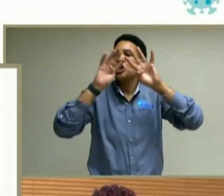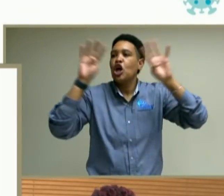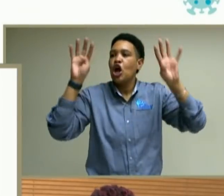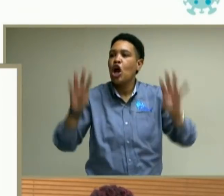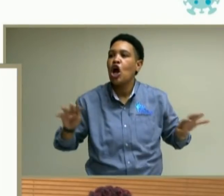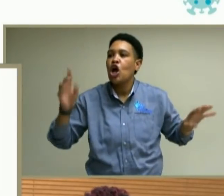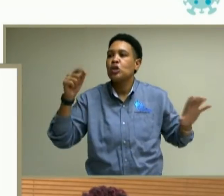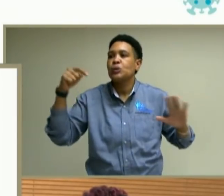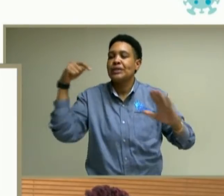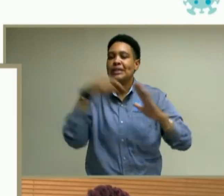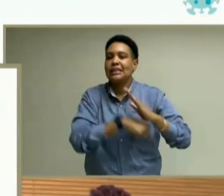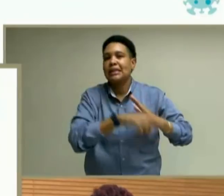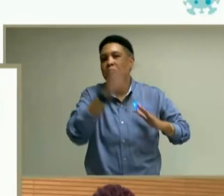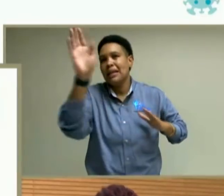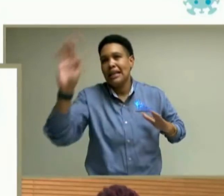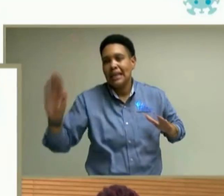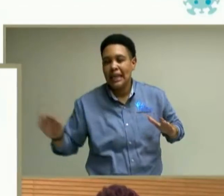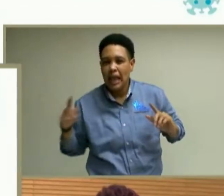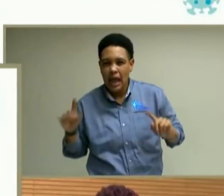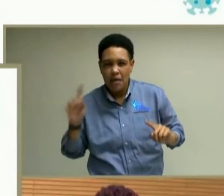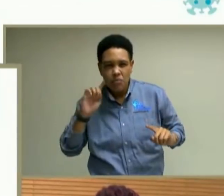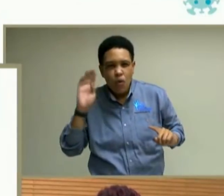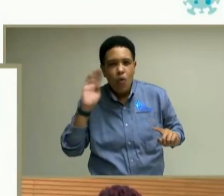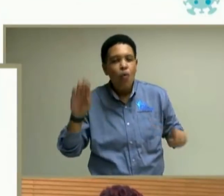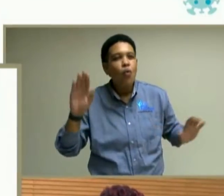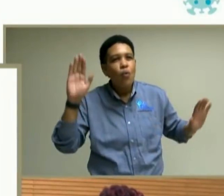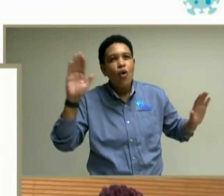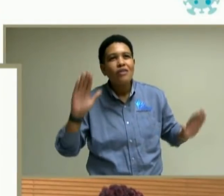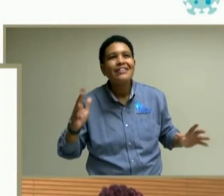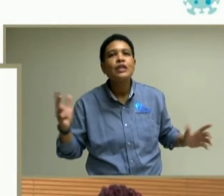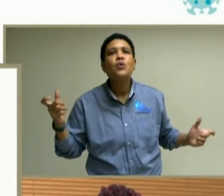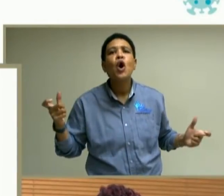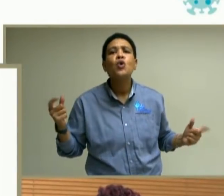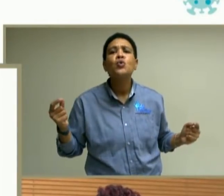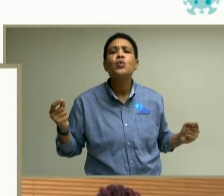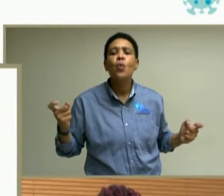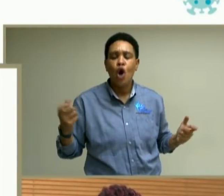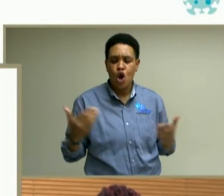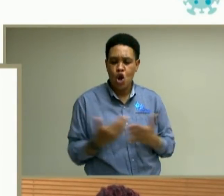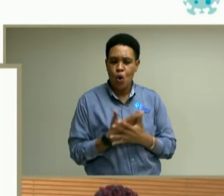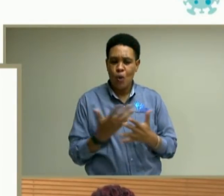the deep cleaning and all these wonderful things, and you want new